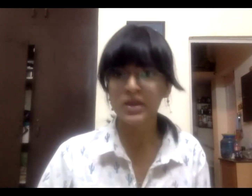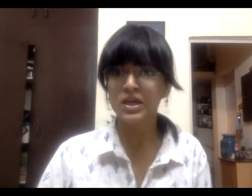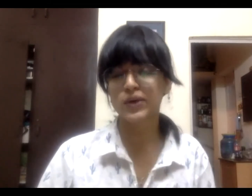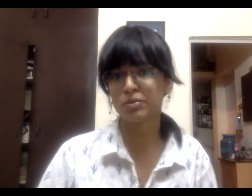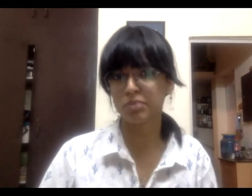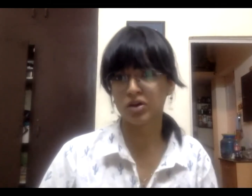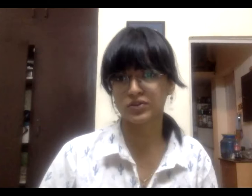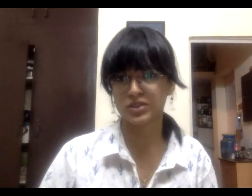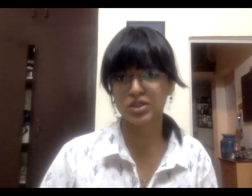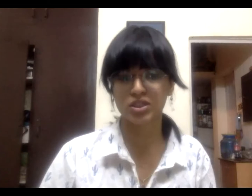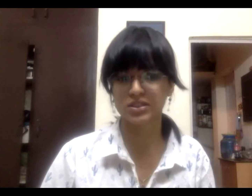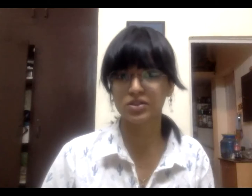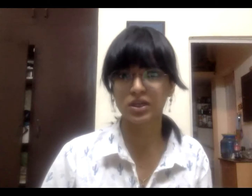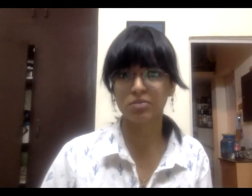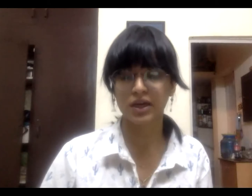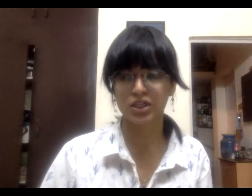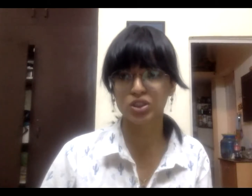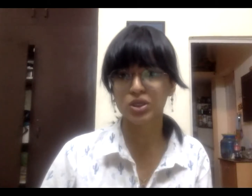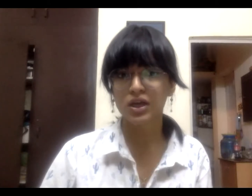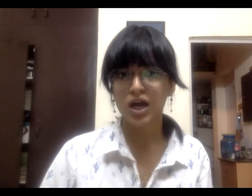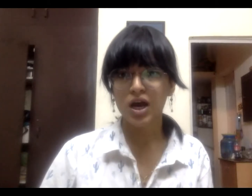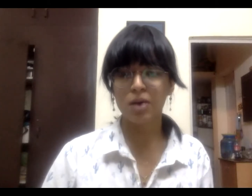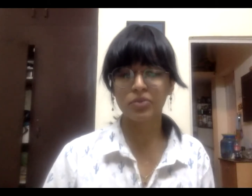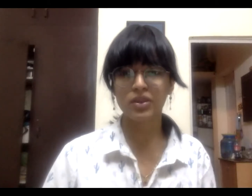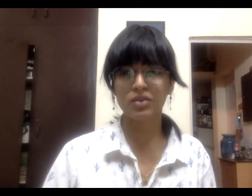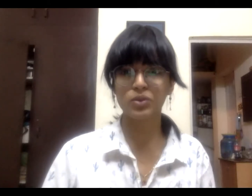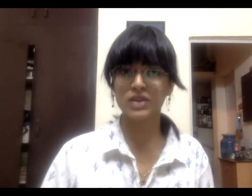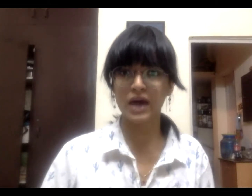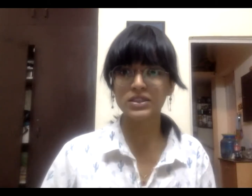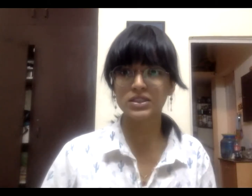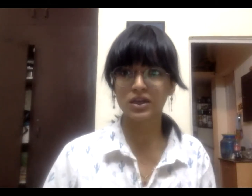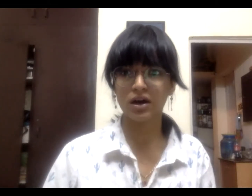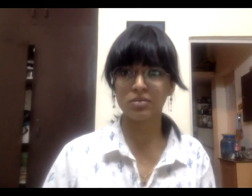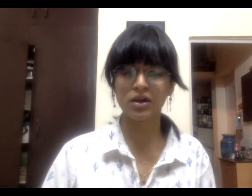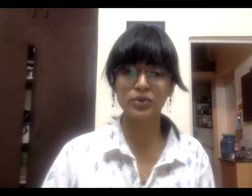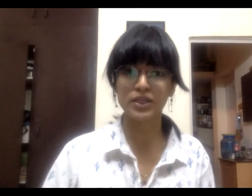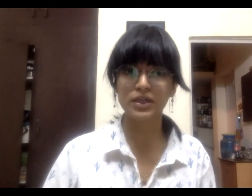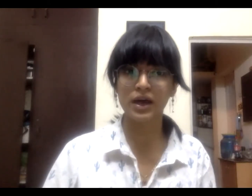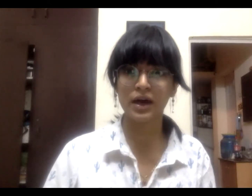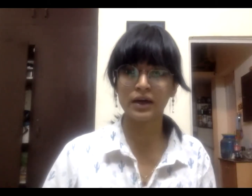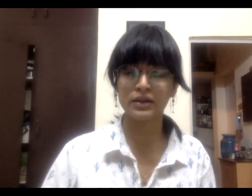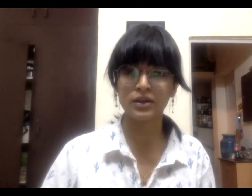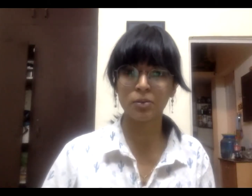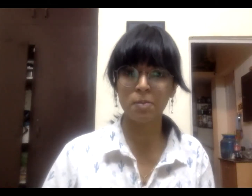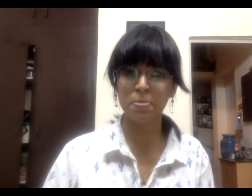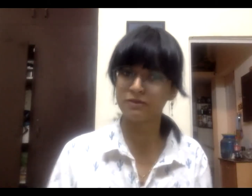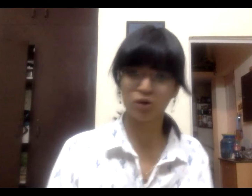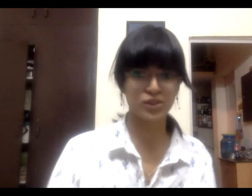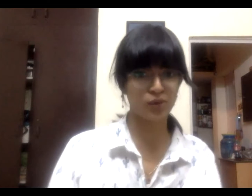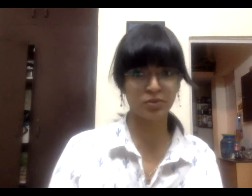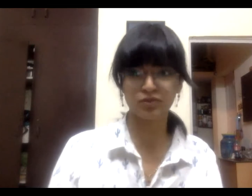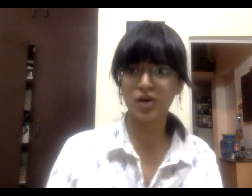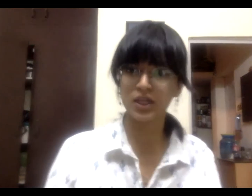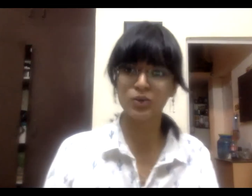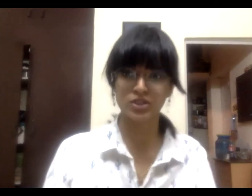So it's all part of the suggested reading package. With that, I'm closing, and the floor